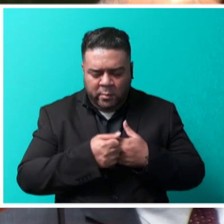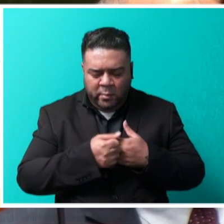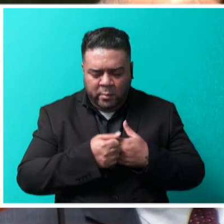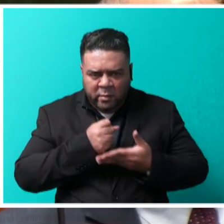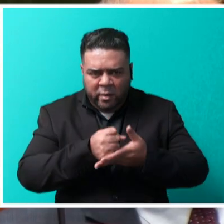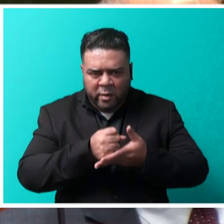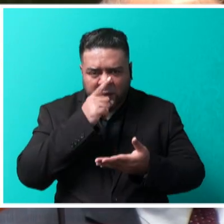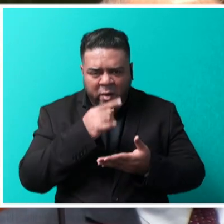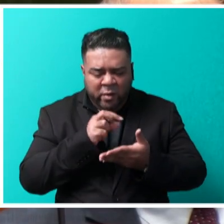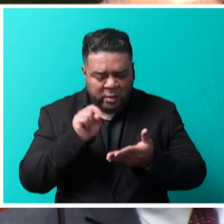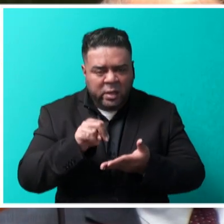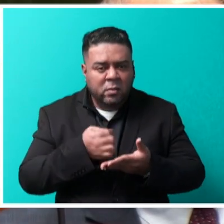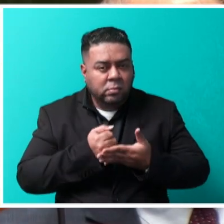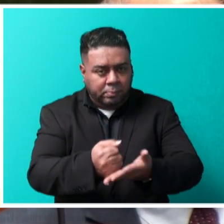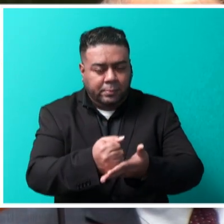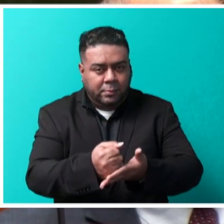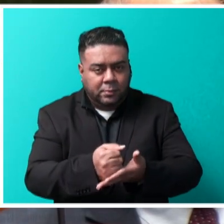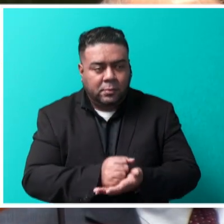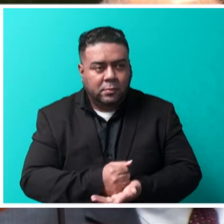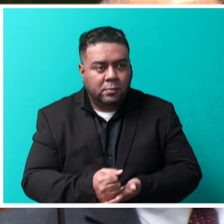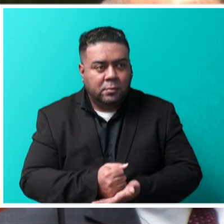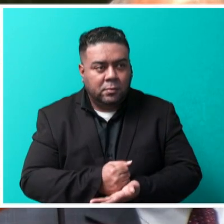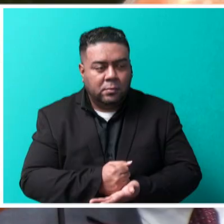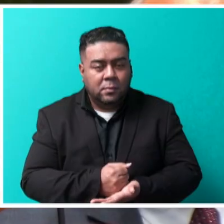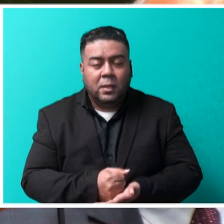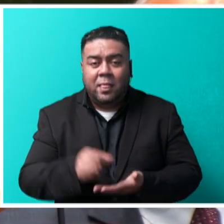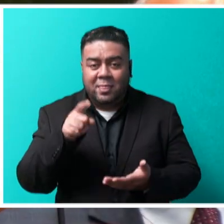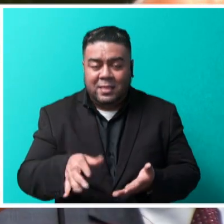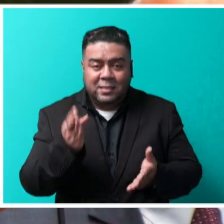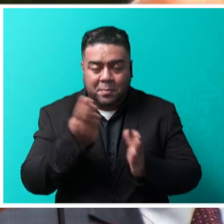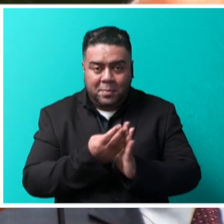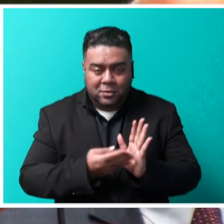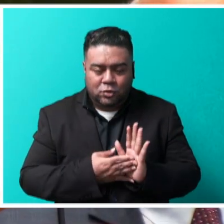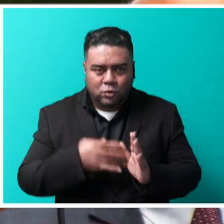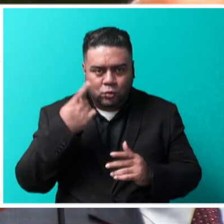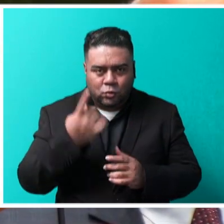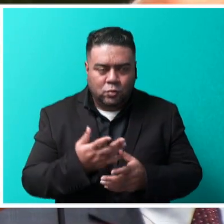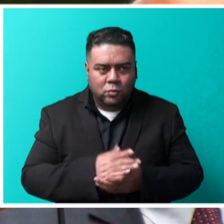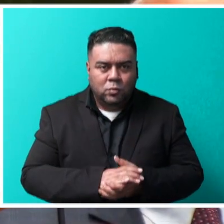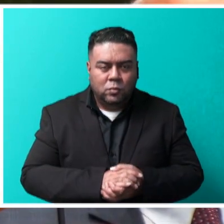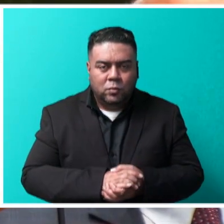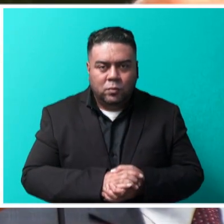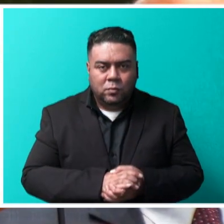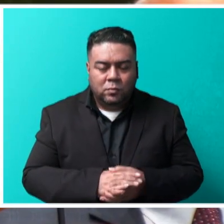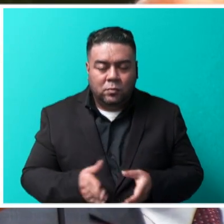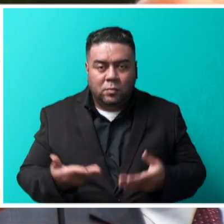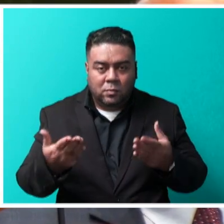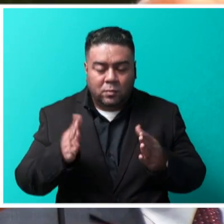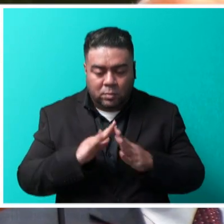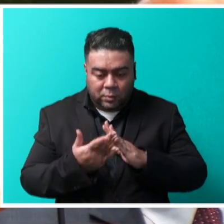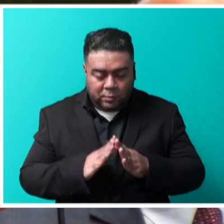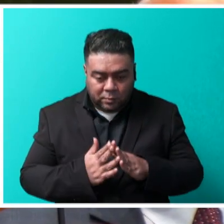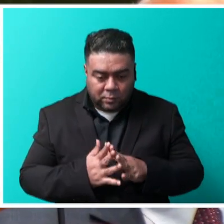need them the most. Mr. Speaker, this budget reflects our unwavering commitment to uplifting vulnerable